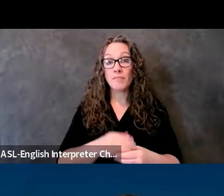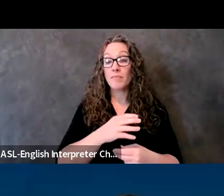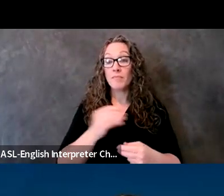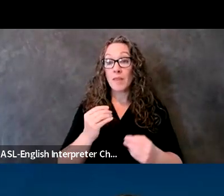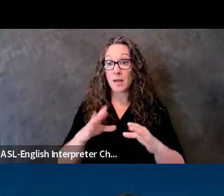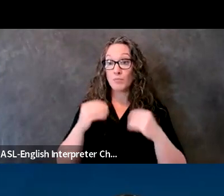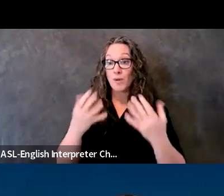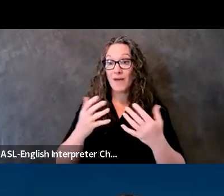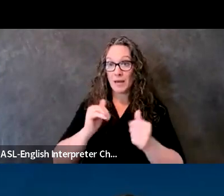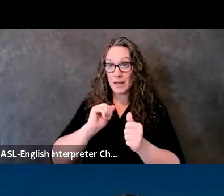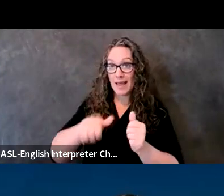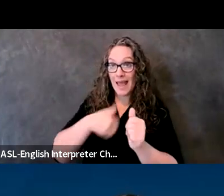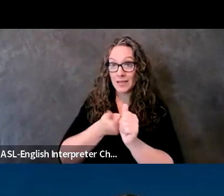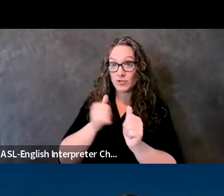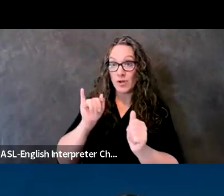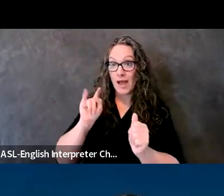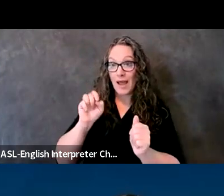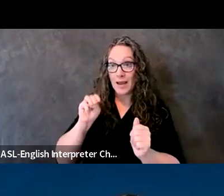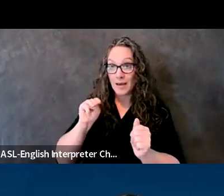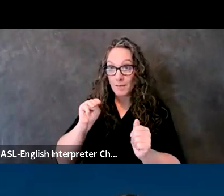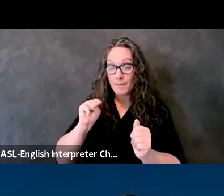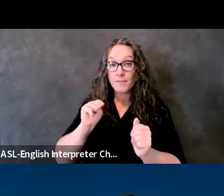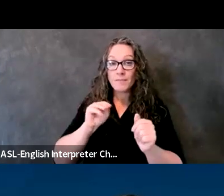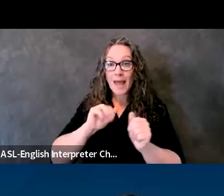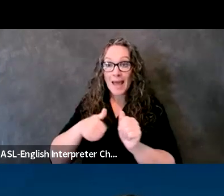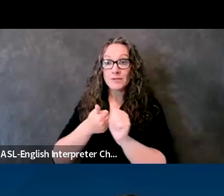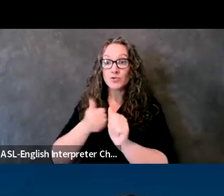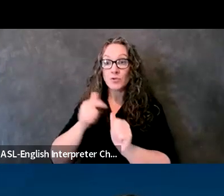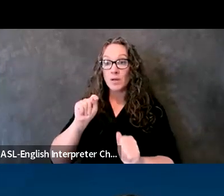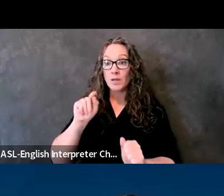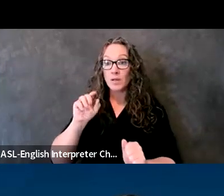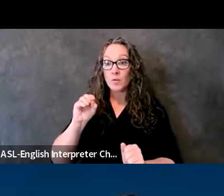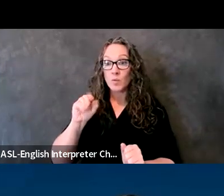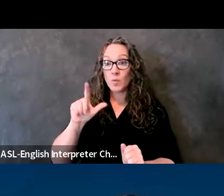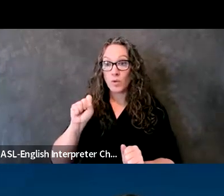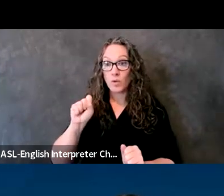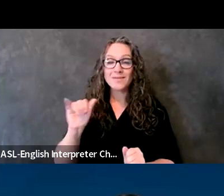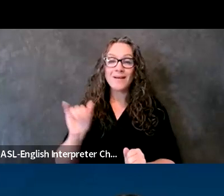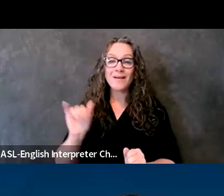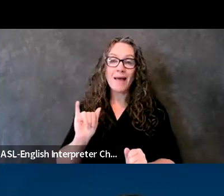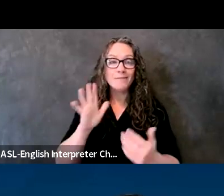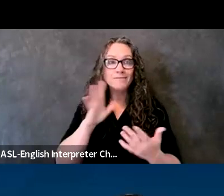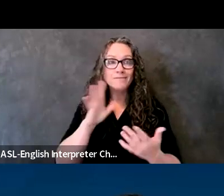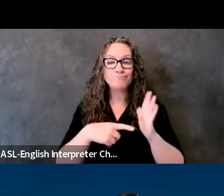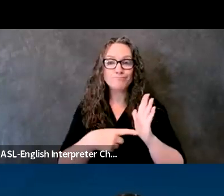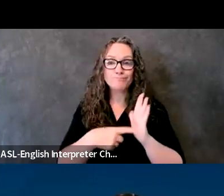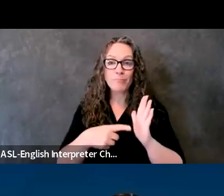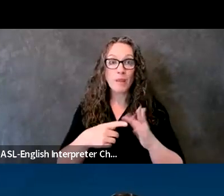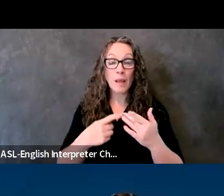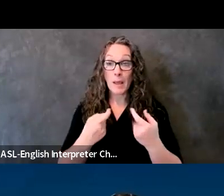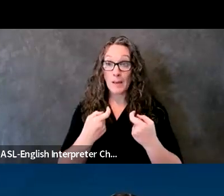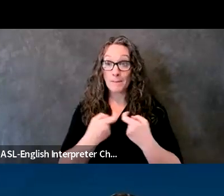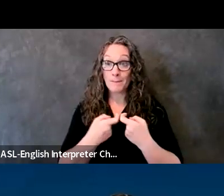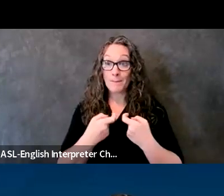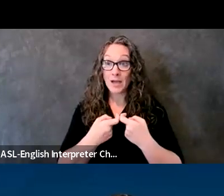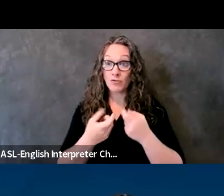items and toolkits. I built on our toolkit to provide things like battery operated sensory motion